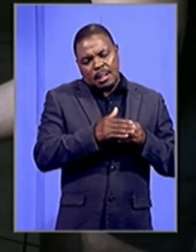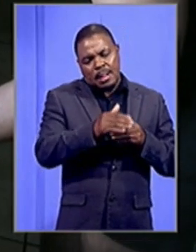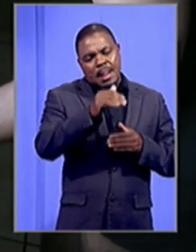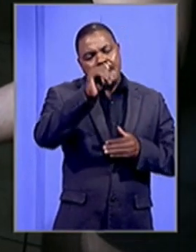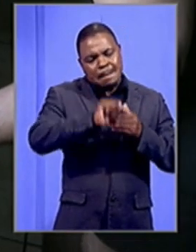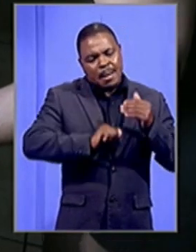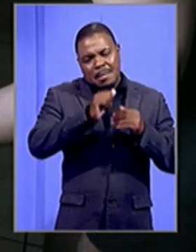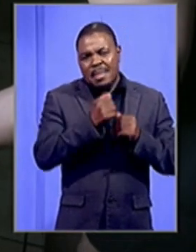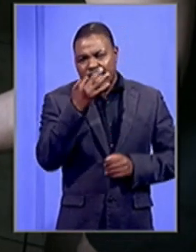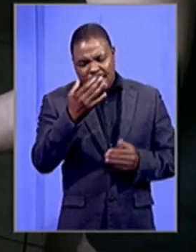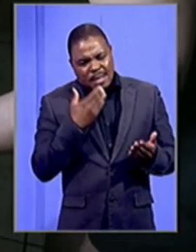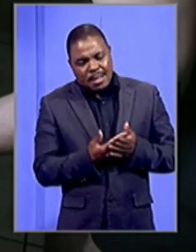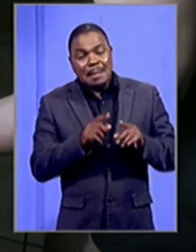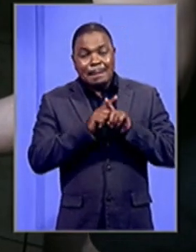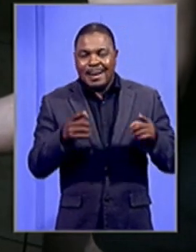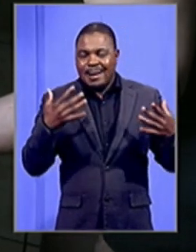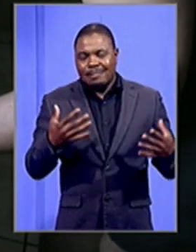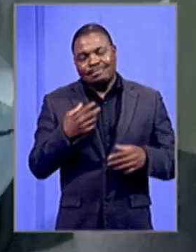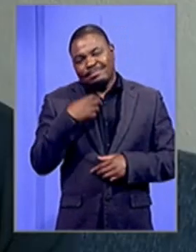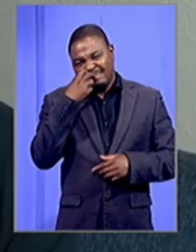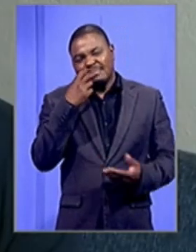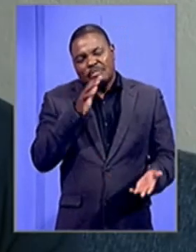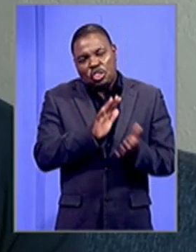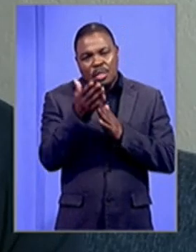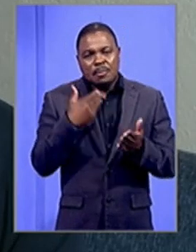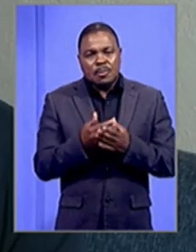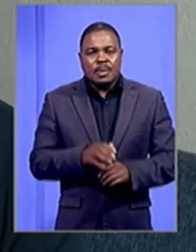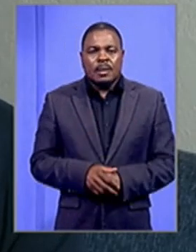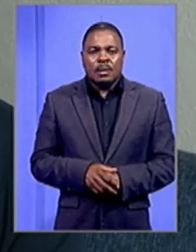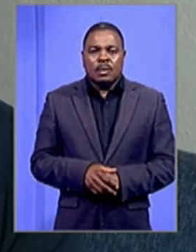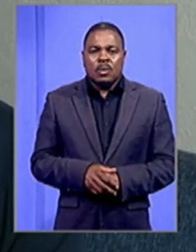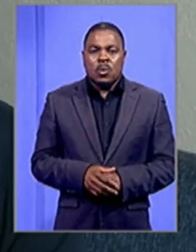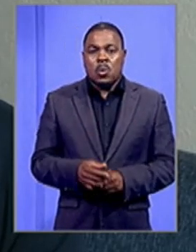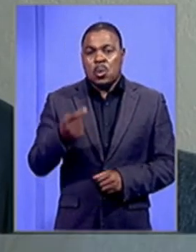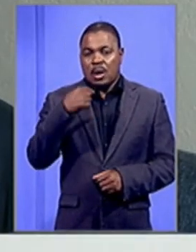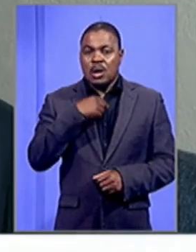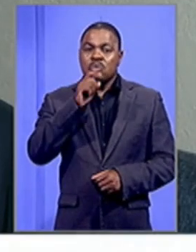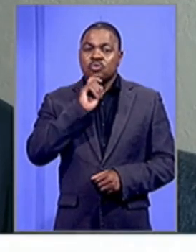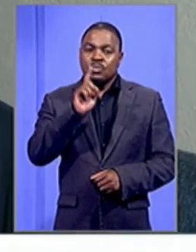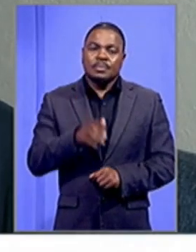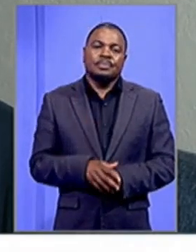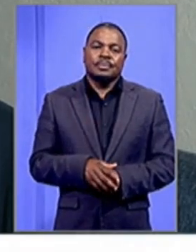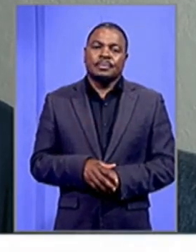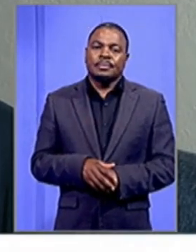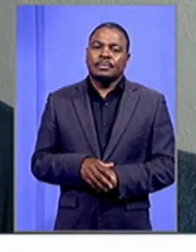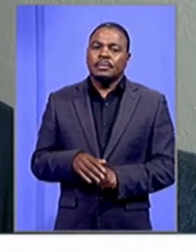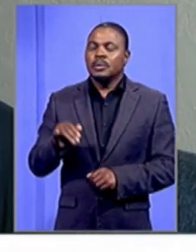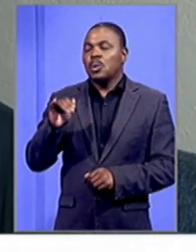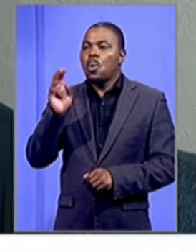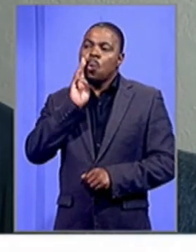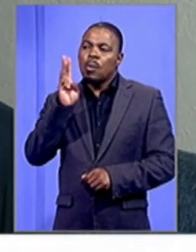tse di tlang di le 3 di tlile go bola. The one method that I use is that freezing